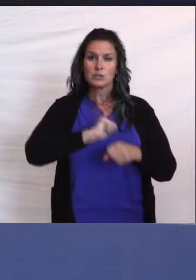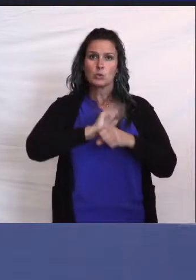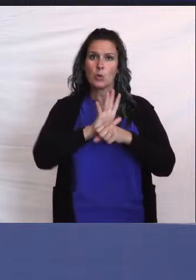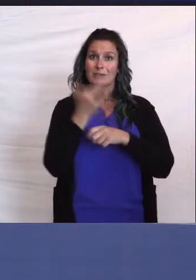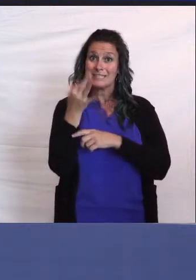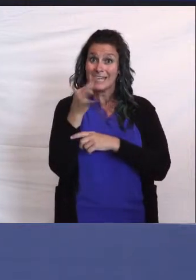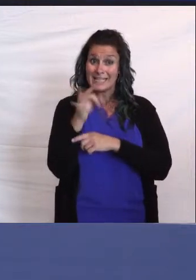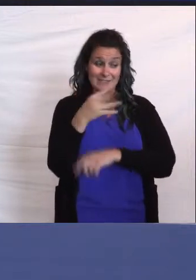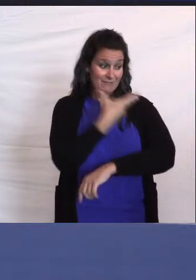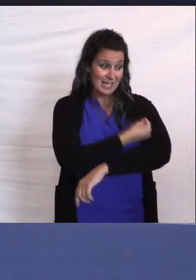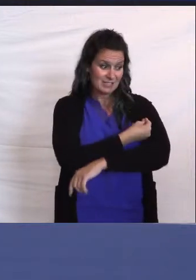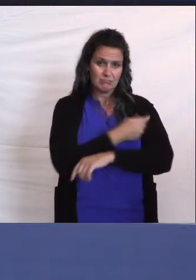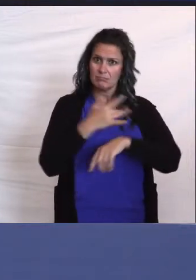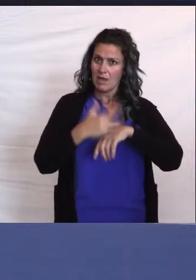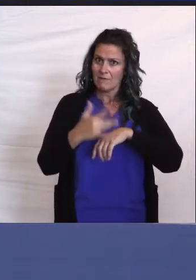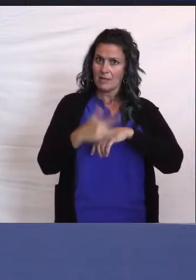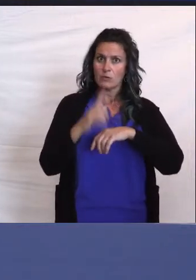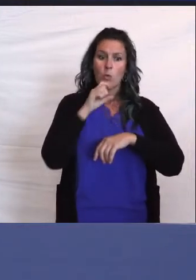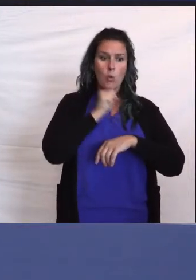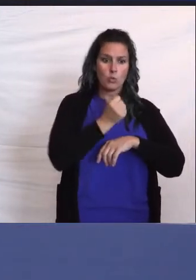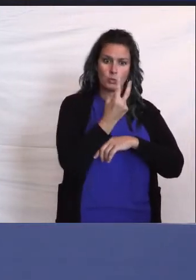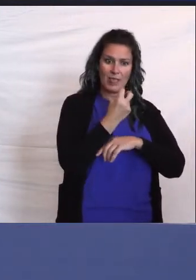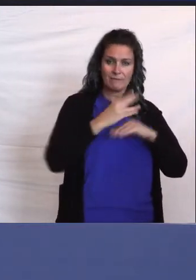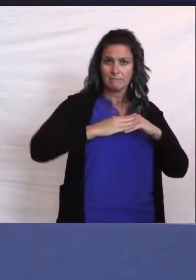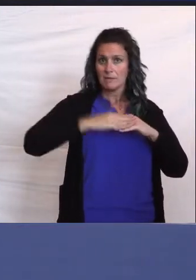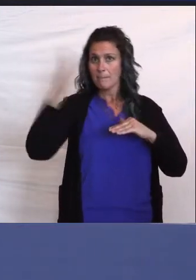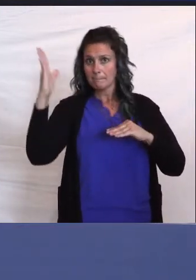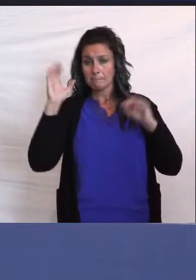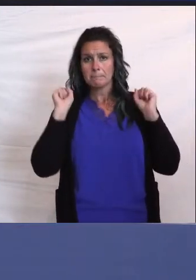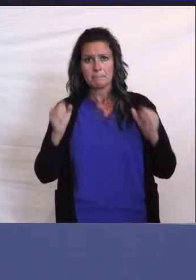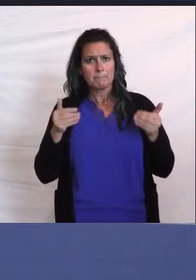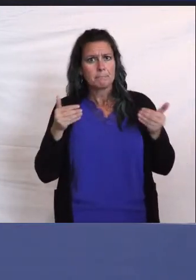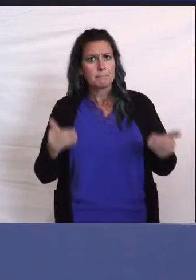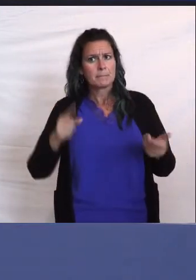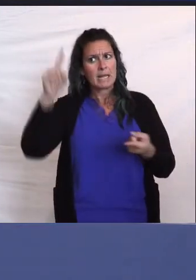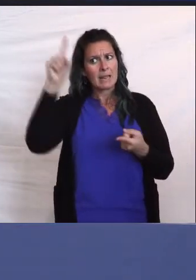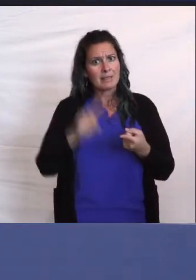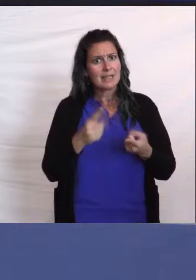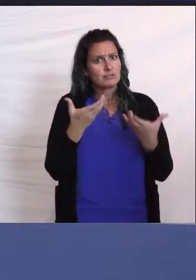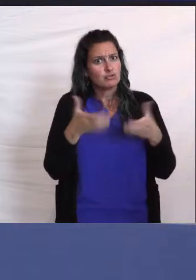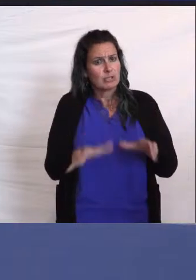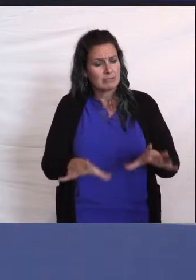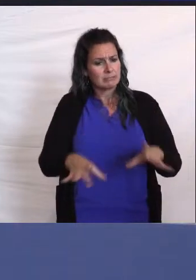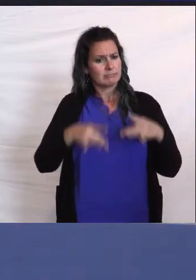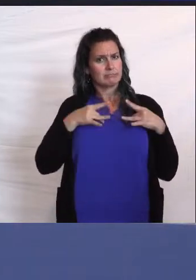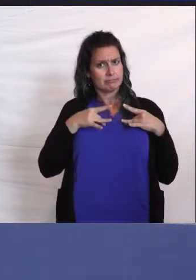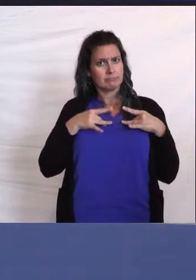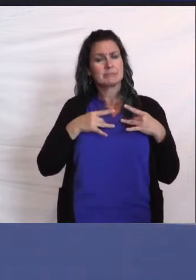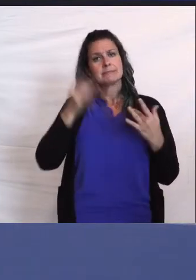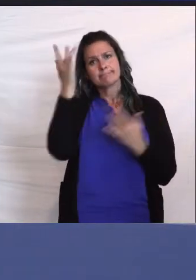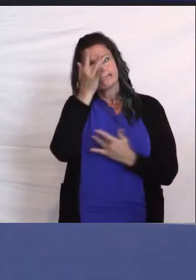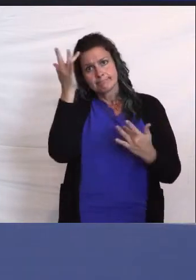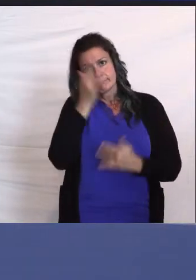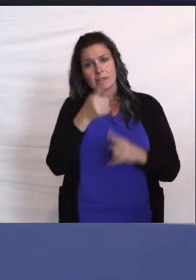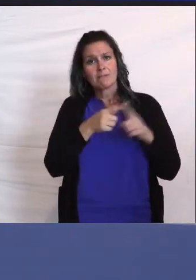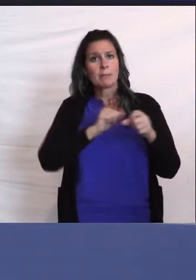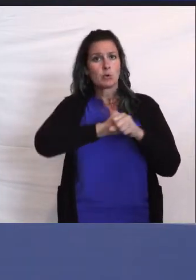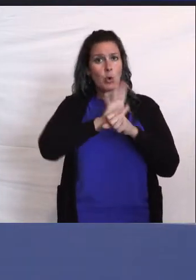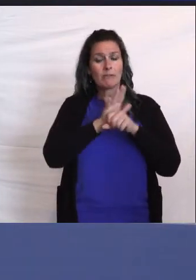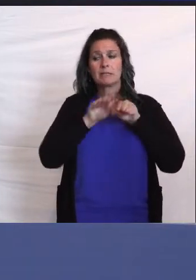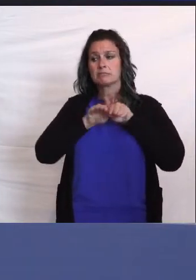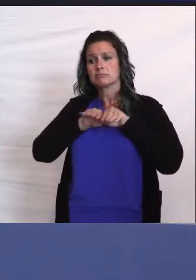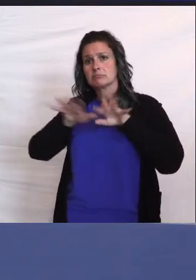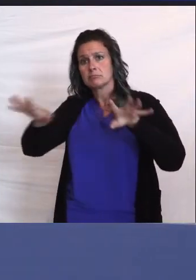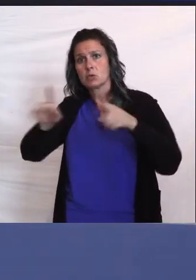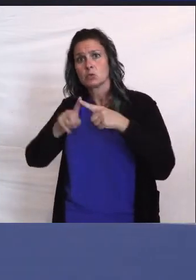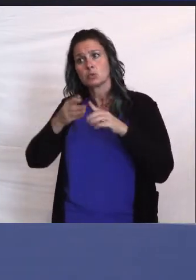is available to those 12 years and older to help reduce the risk of COVID-19 transmission to their loved ones, their